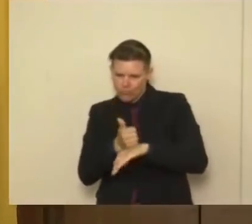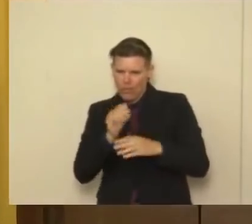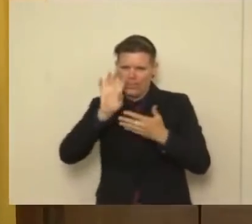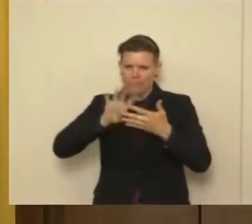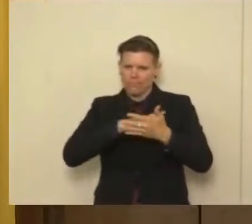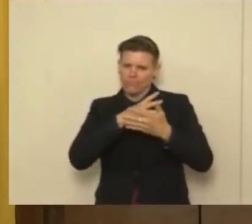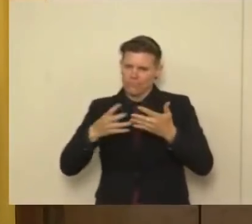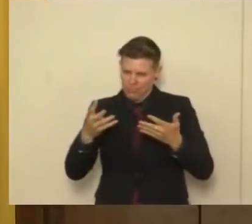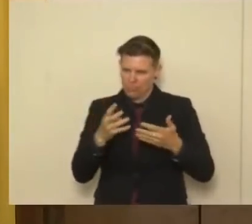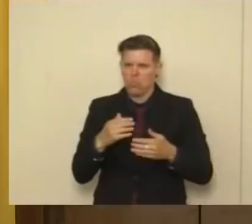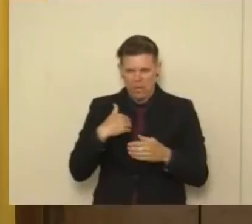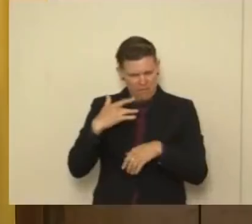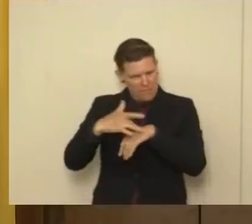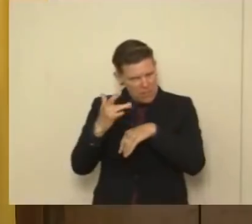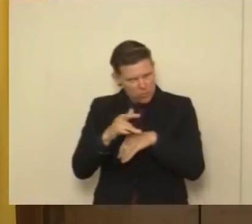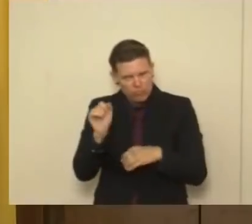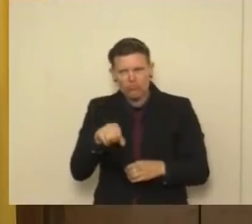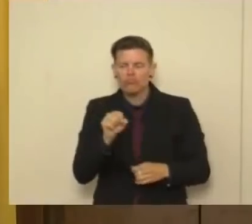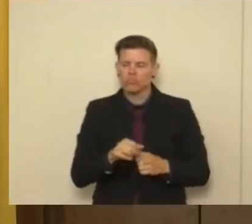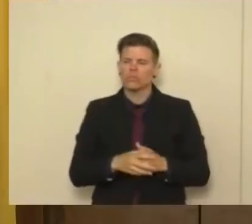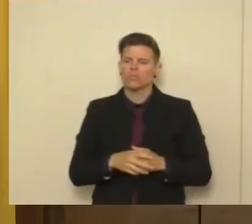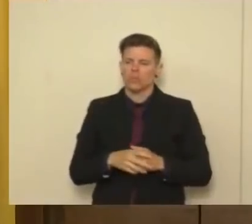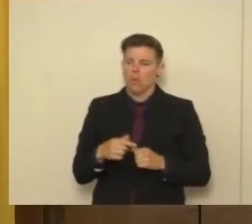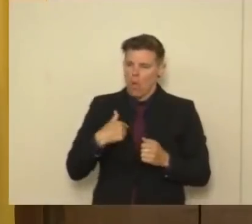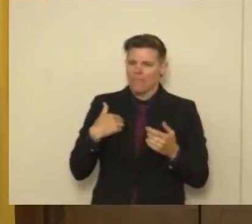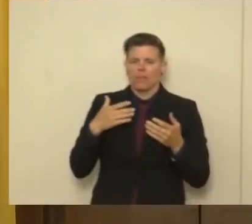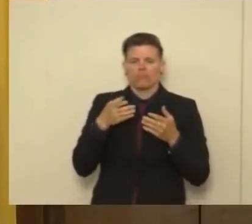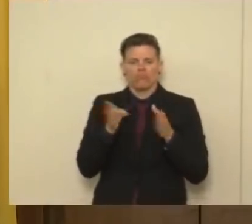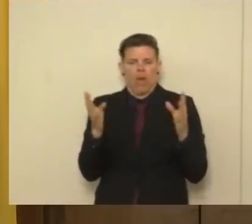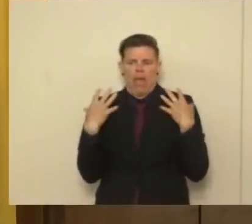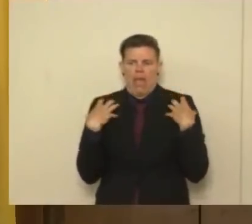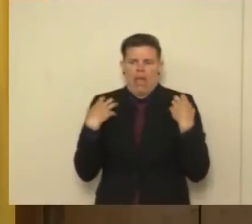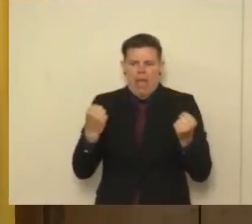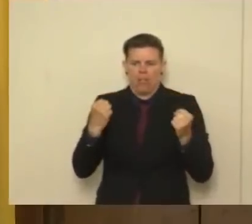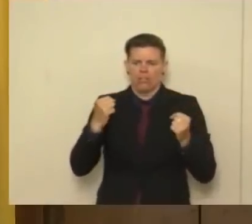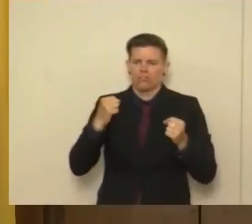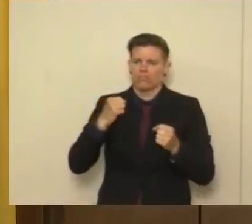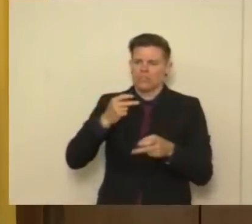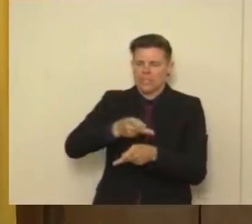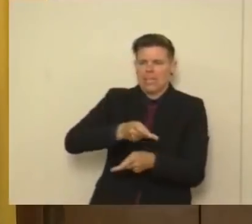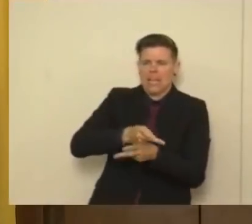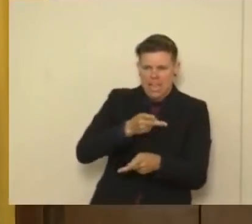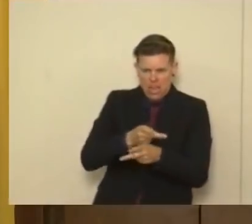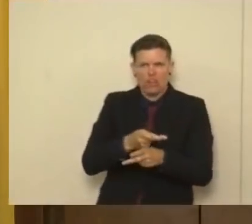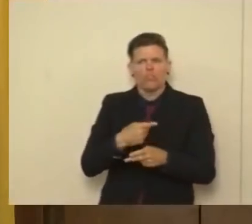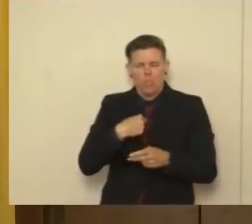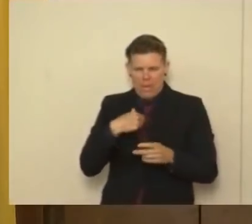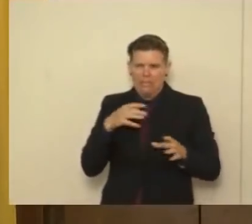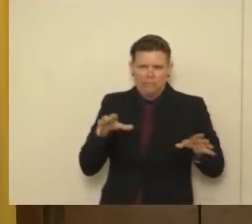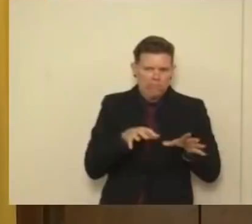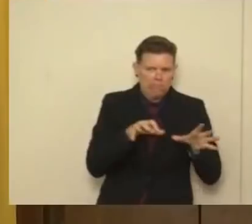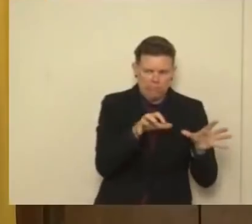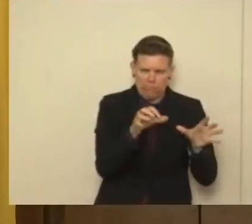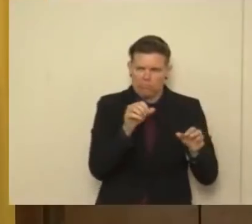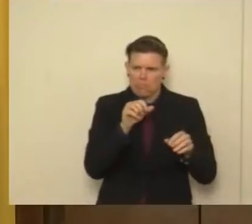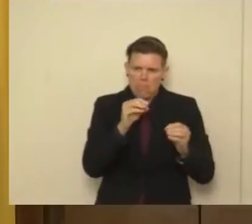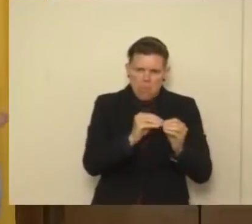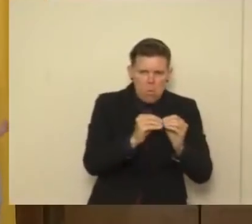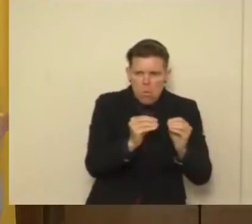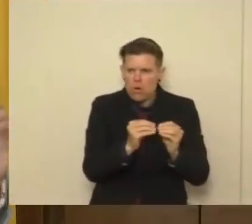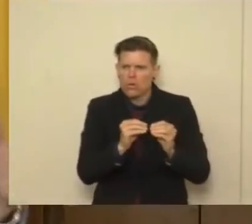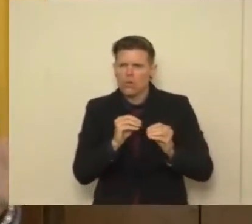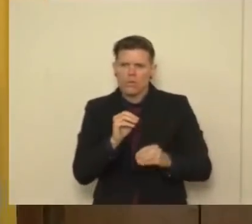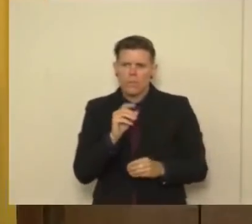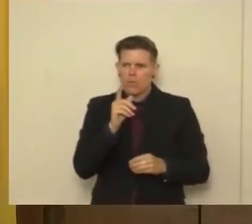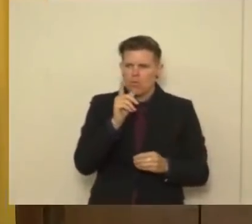a really broad healthcare category, and as we're doing more work to sort of peel away, is it doctors, is it nurses, is